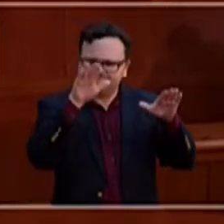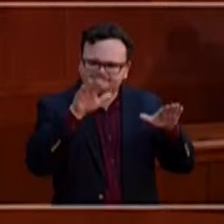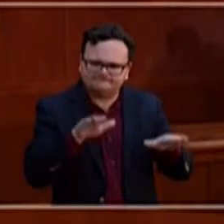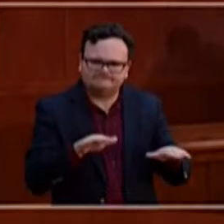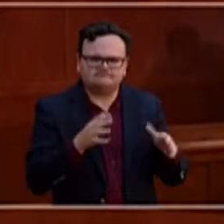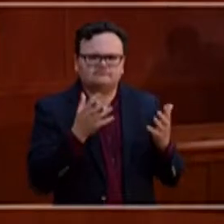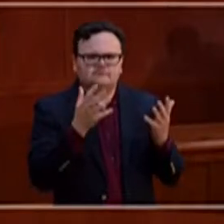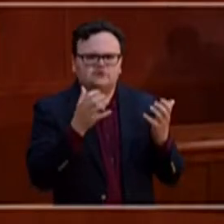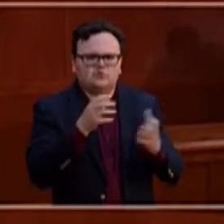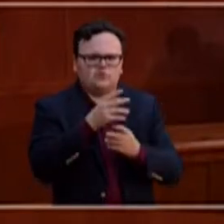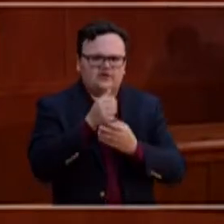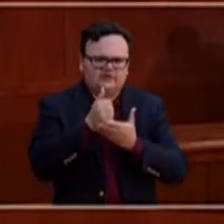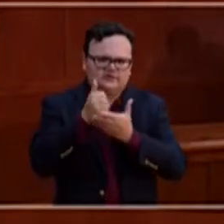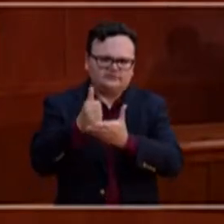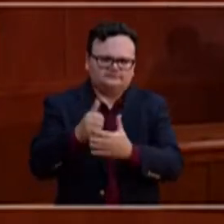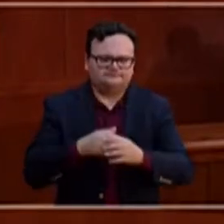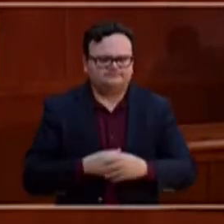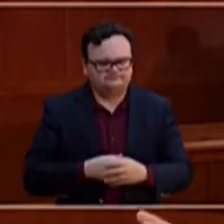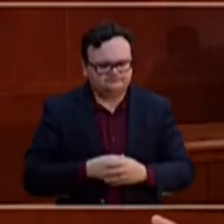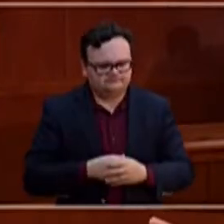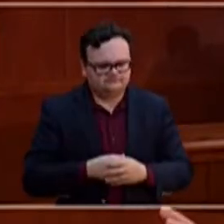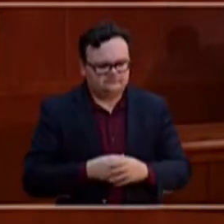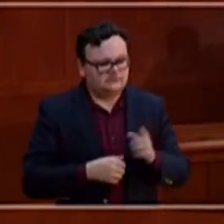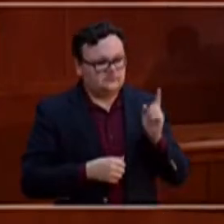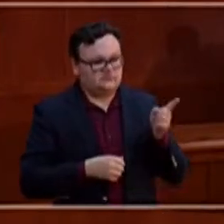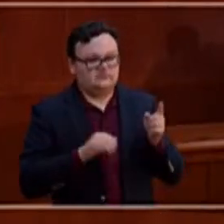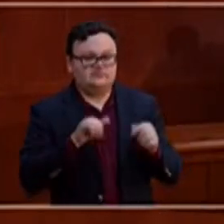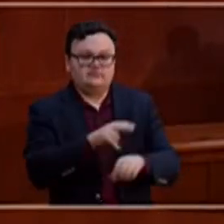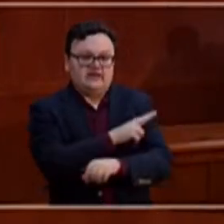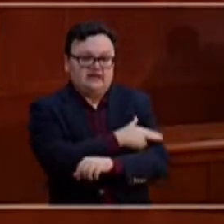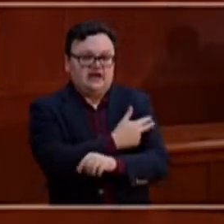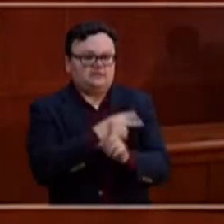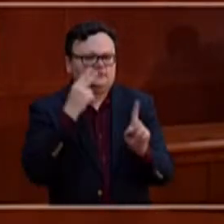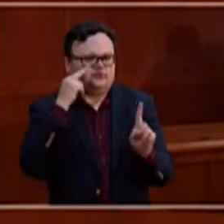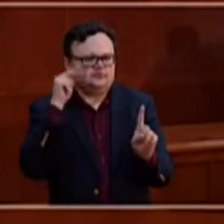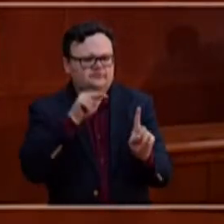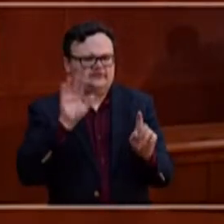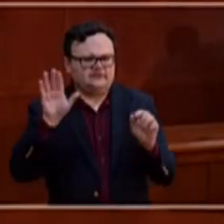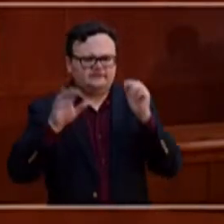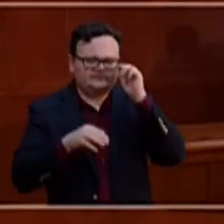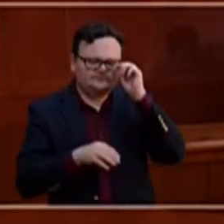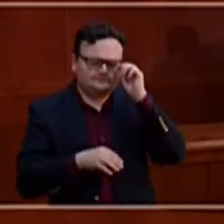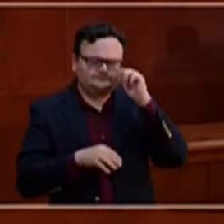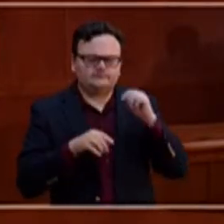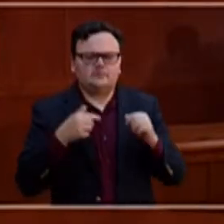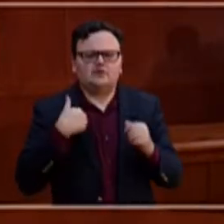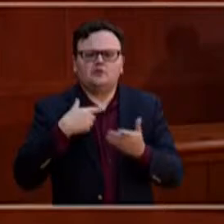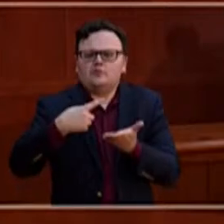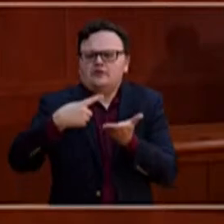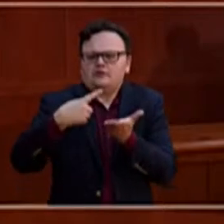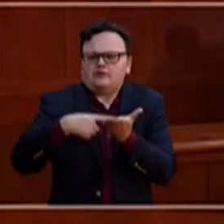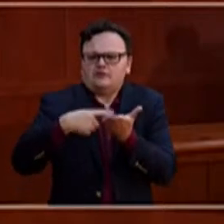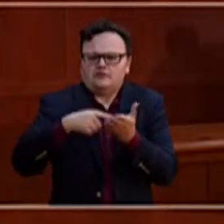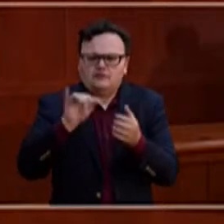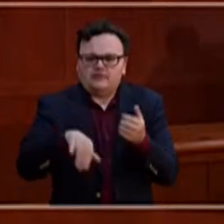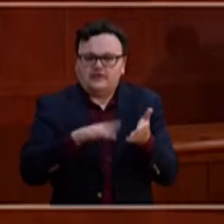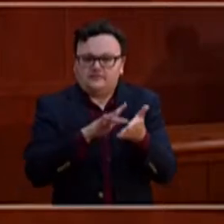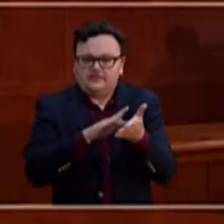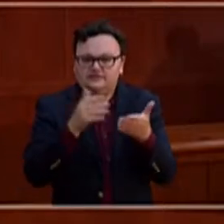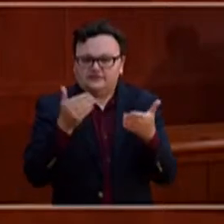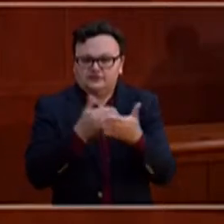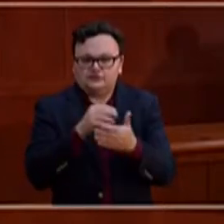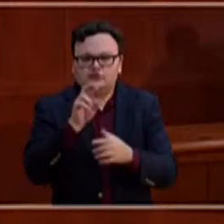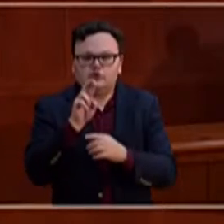need. So for the hospital perspective, I know we've worked with you guys on the remdesivir, on the